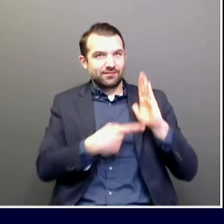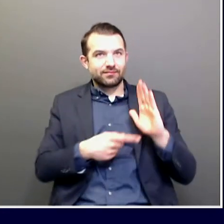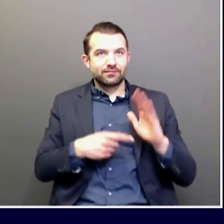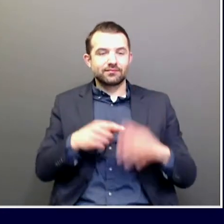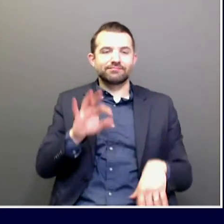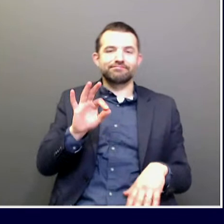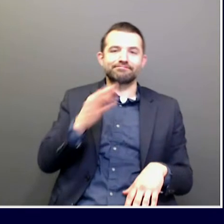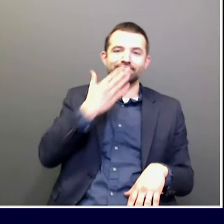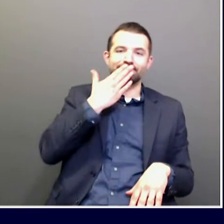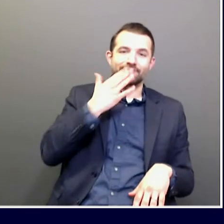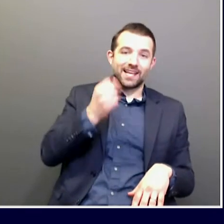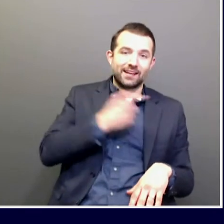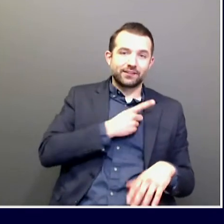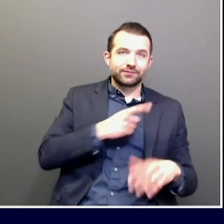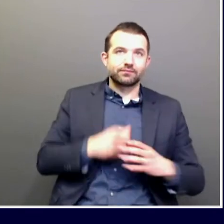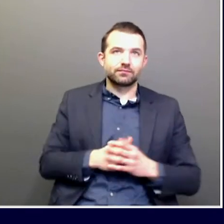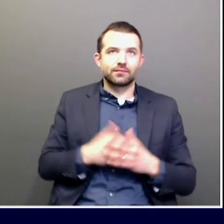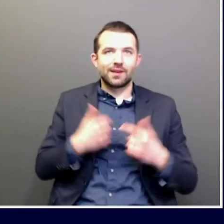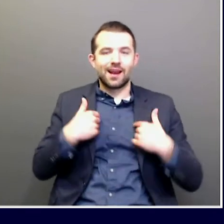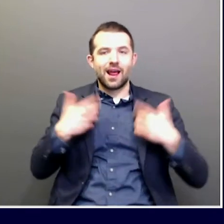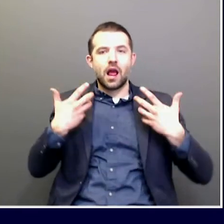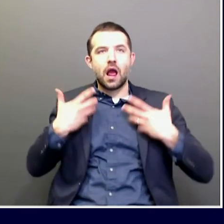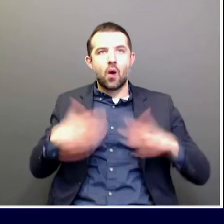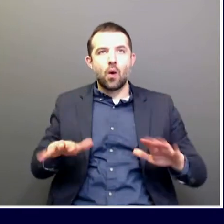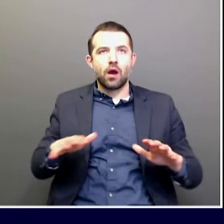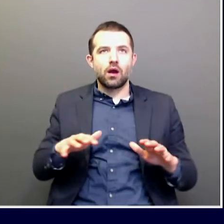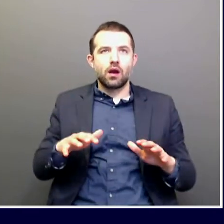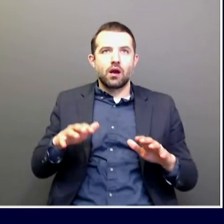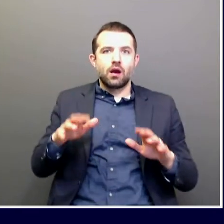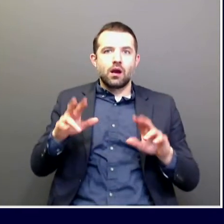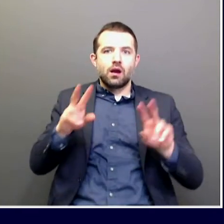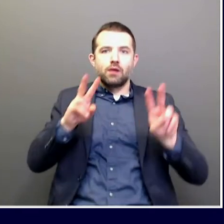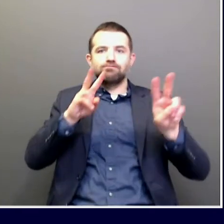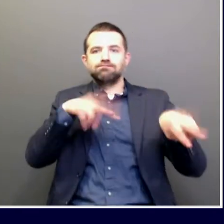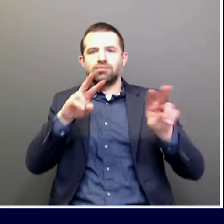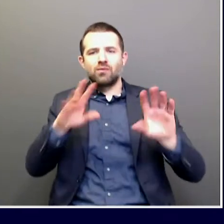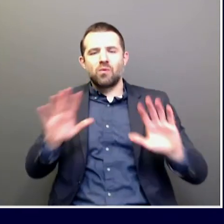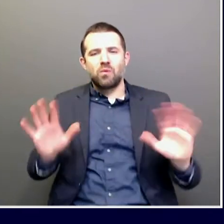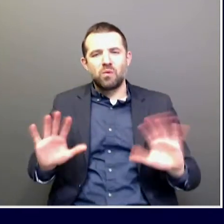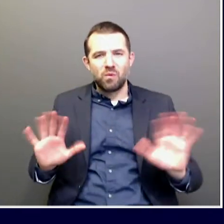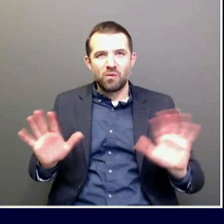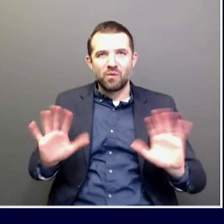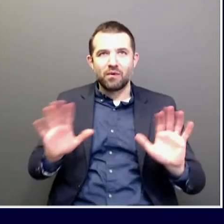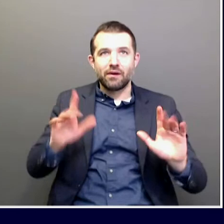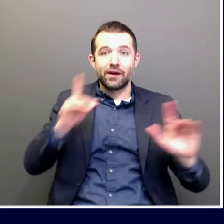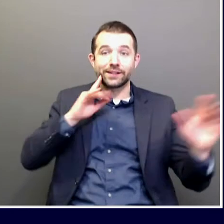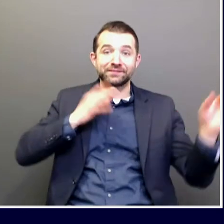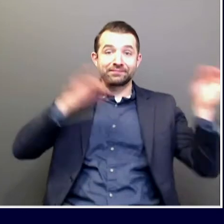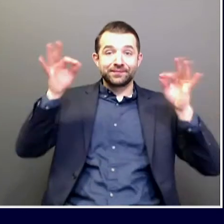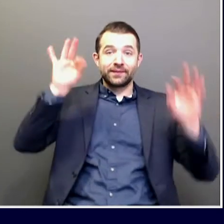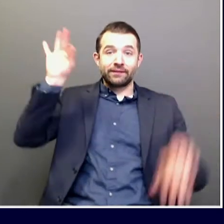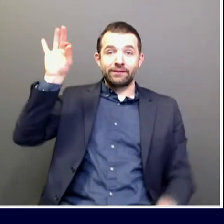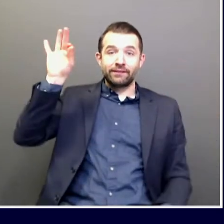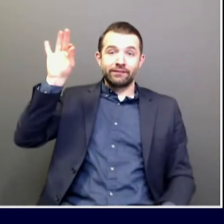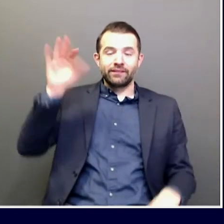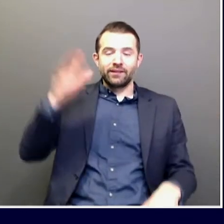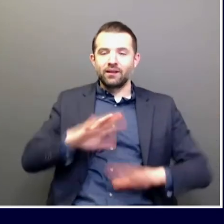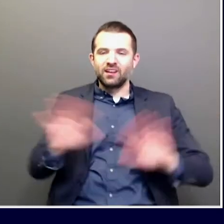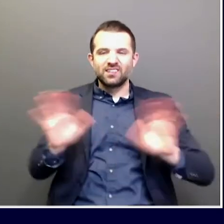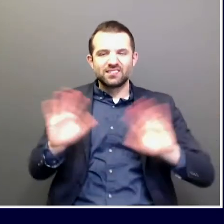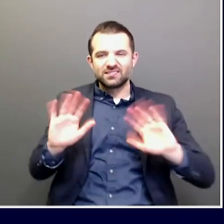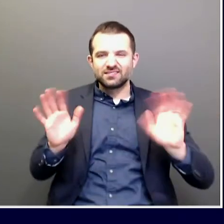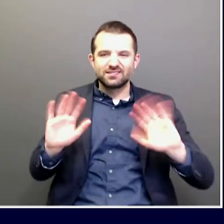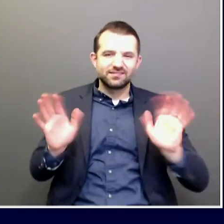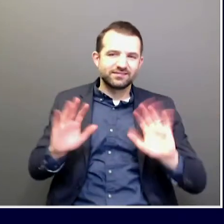reports to brief and educate Maine CDC epidemiologists on that. So they are technical, but we're all learning as we go along.